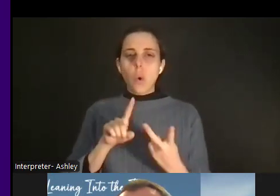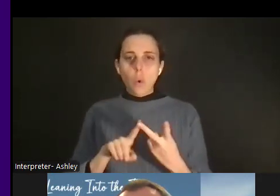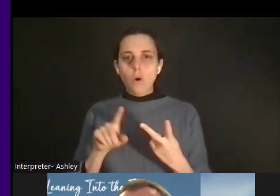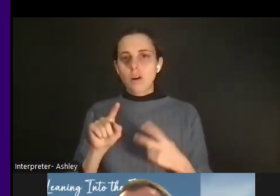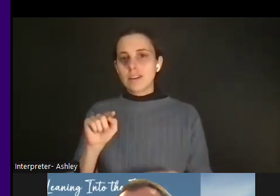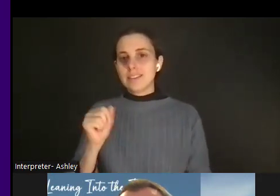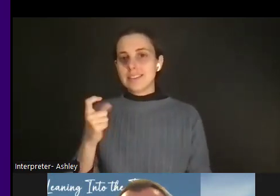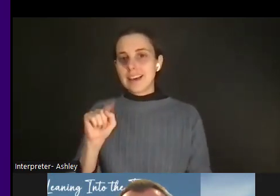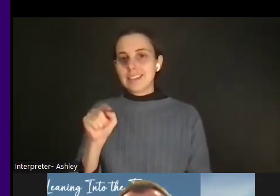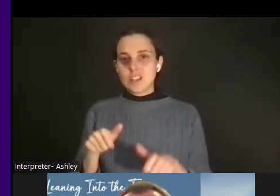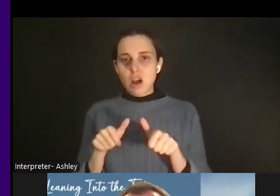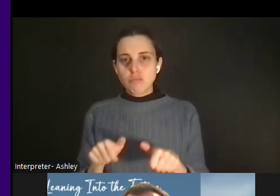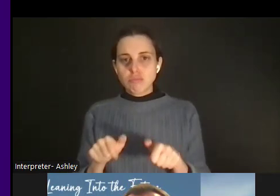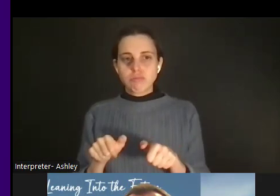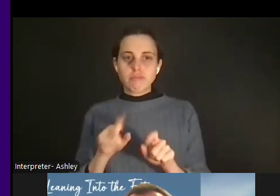on those slides.